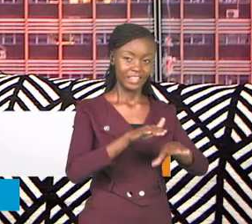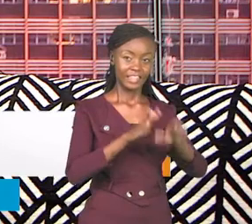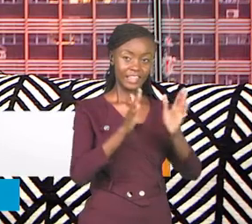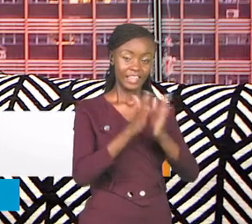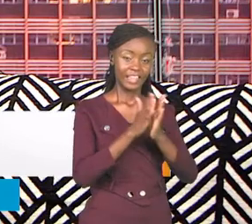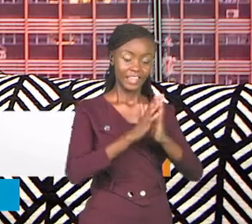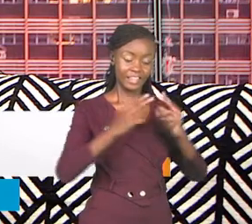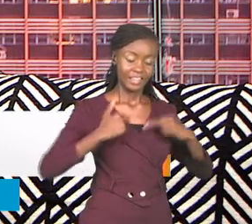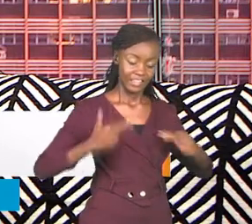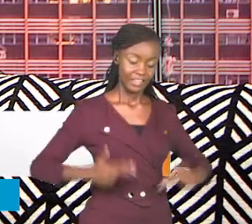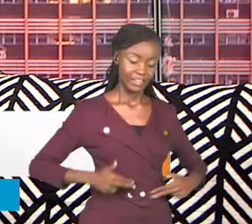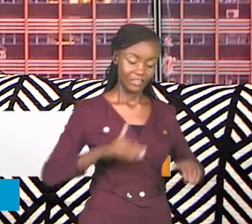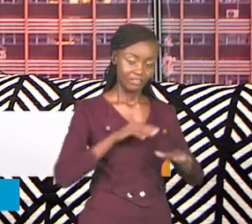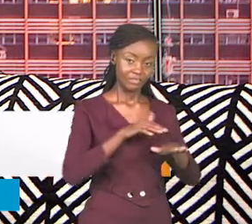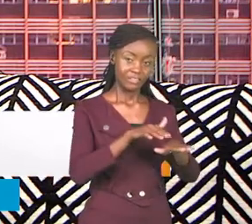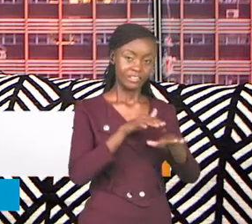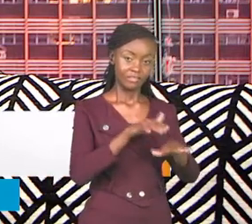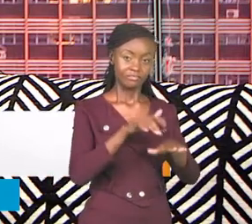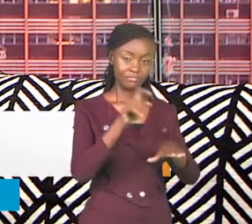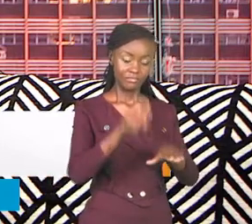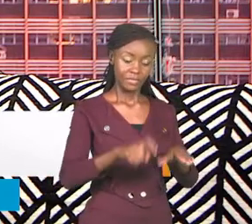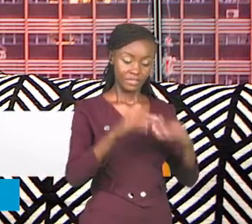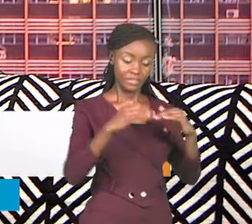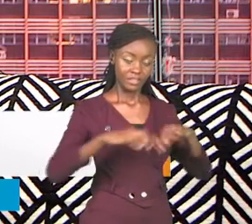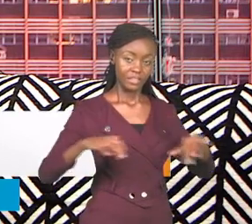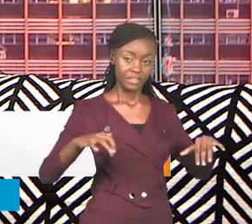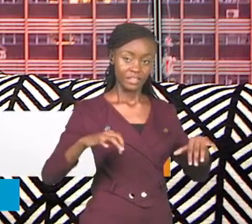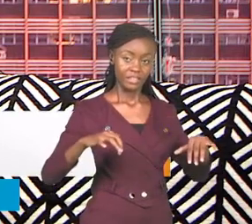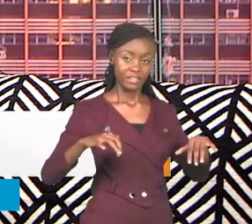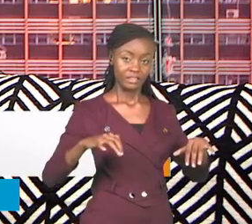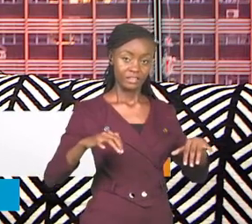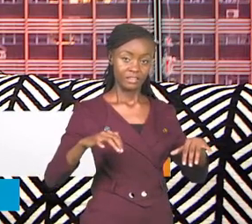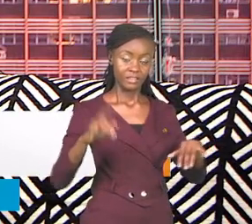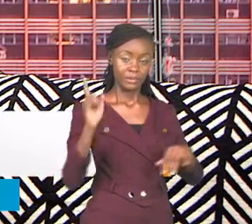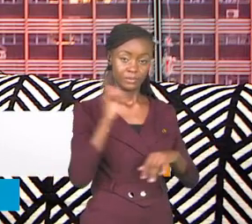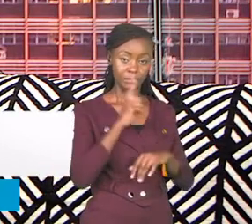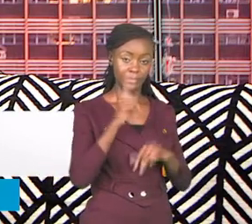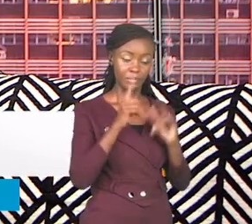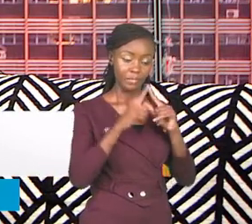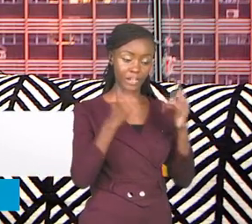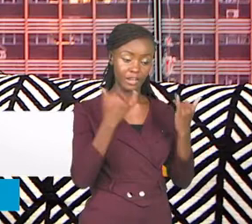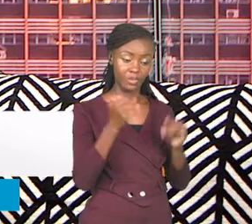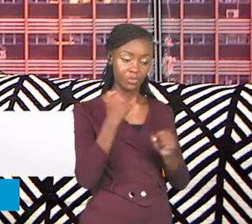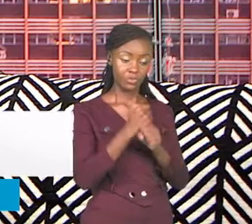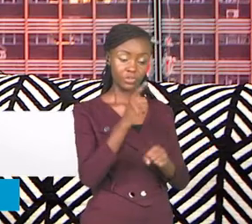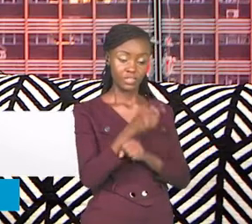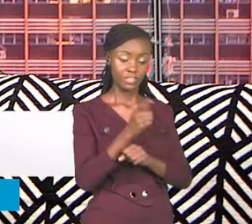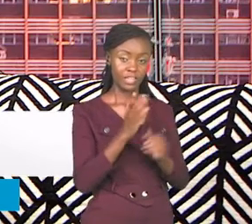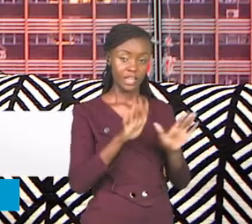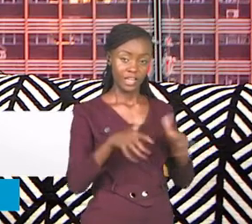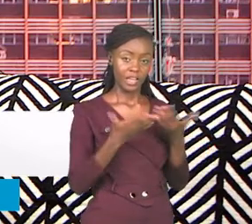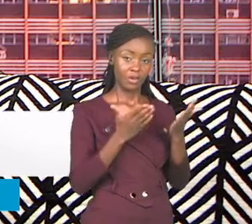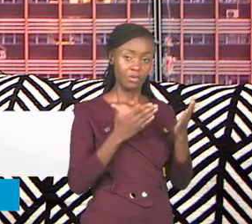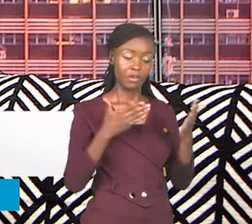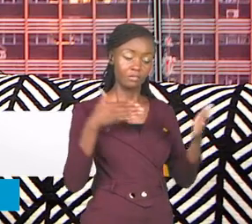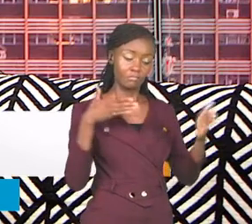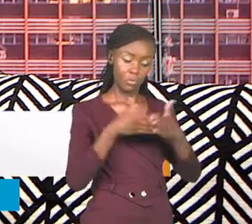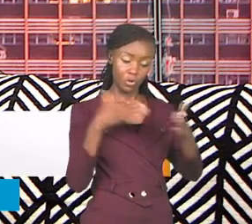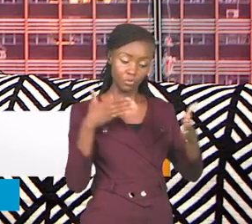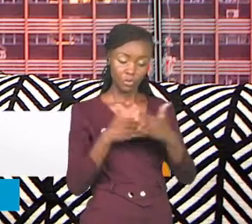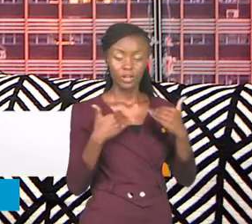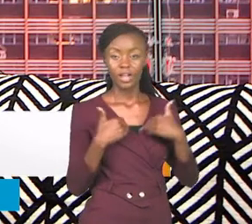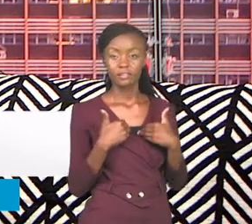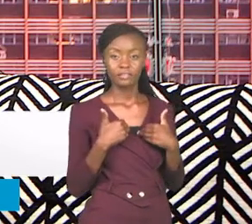and human traffic, this conflict, we need to separate it completely. How do we do it? Put barriers.